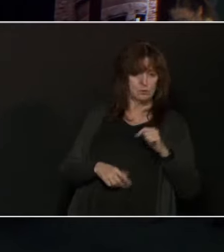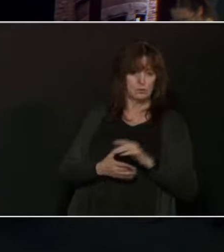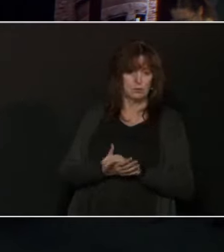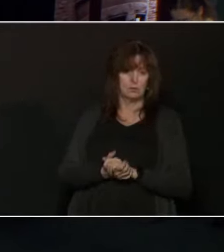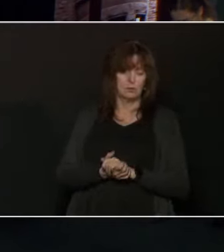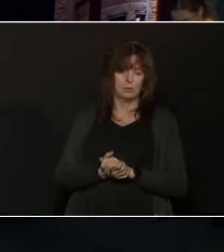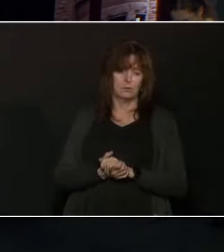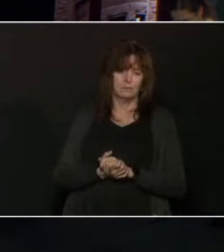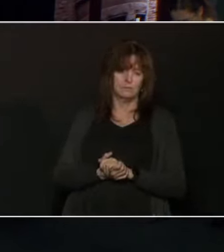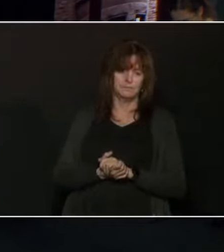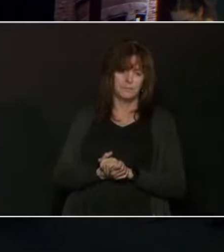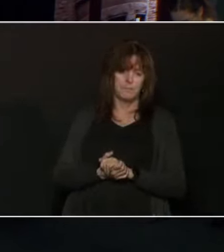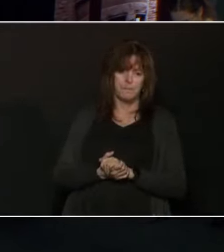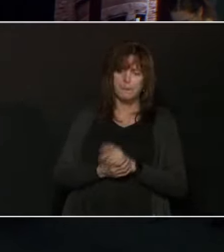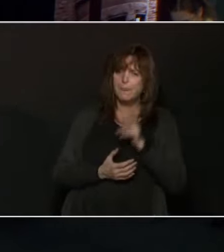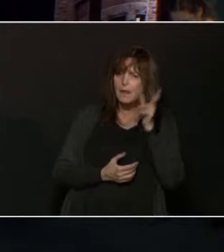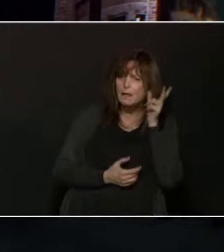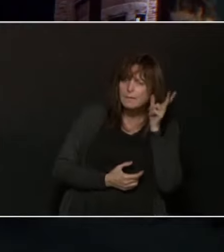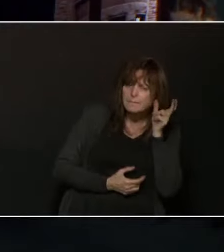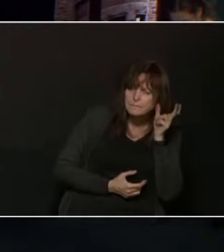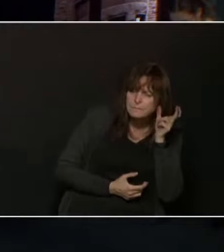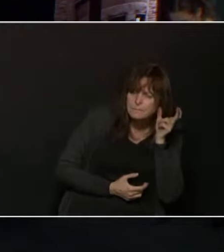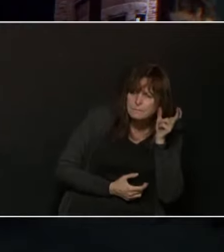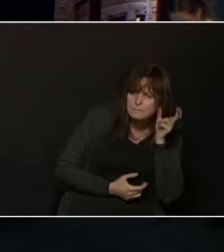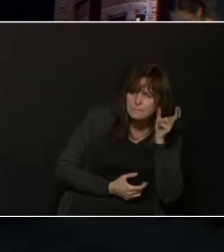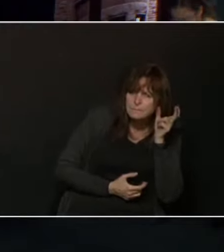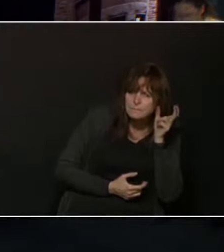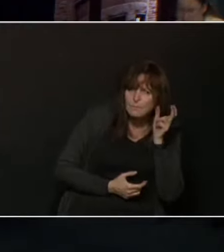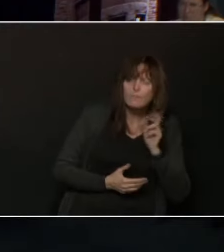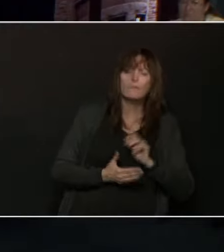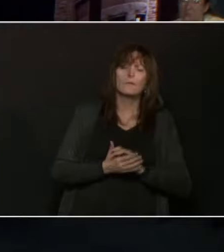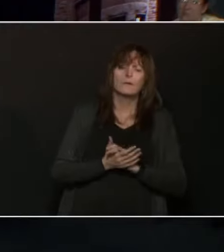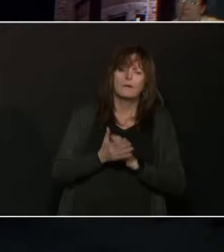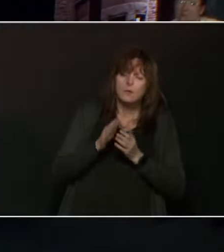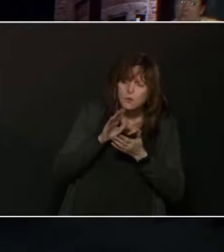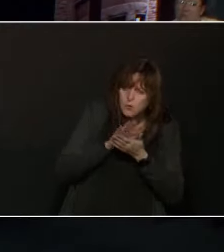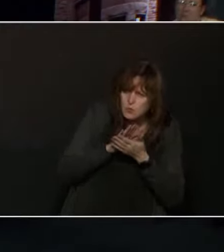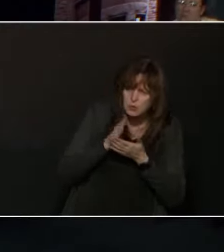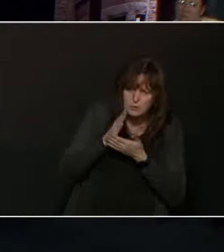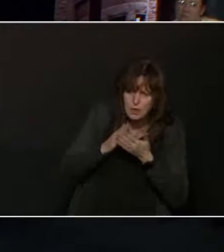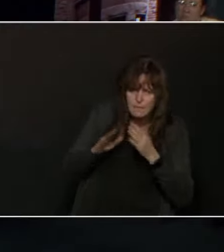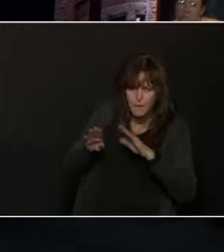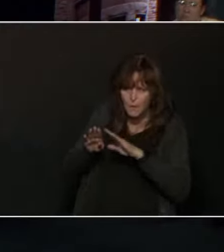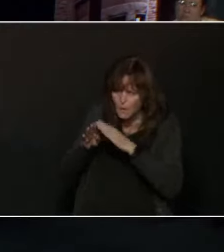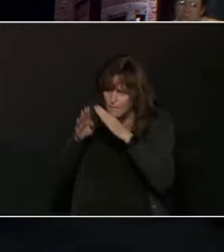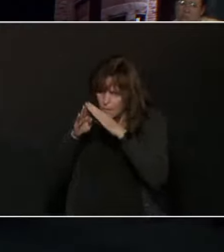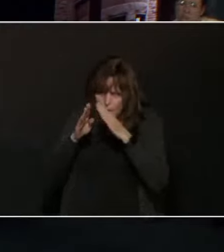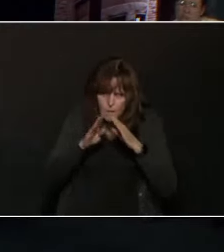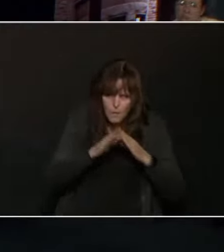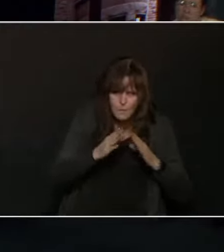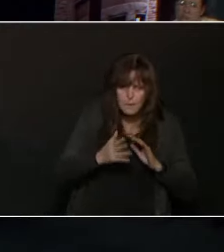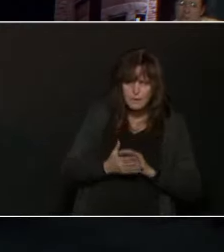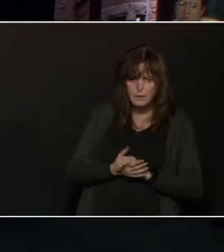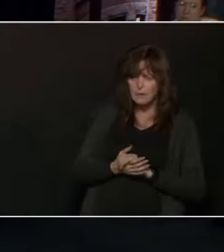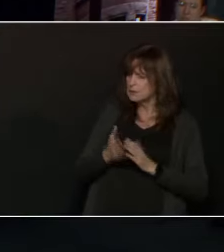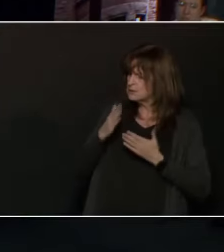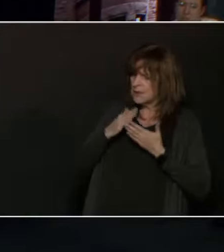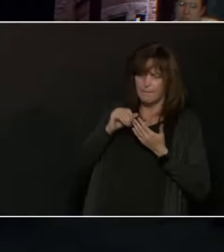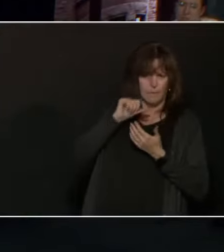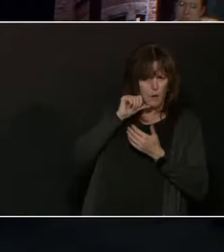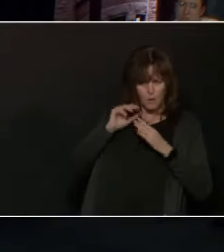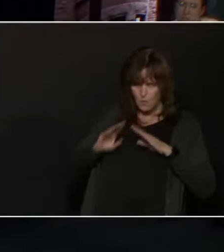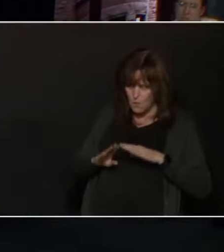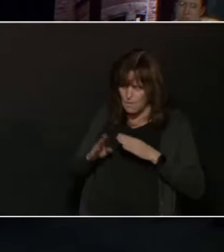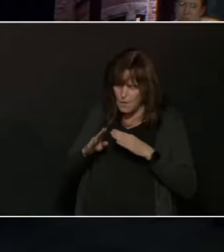some schools, but not all. There was no analysis of why some, not others. What exactly are the criteria for reopening